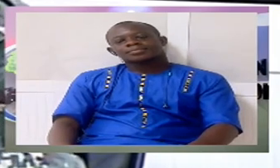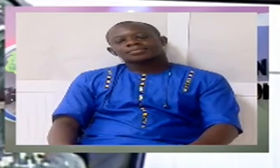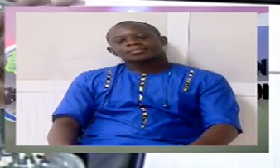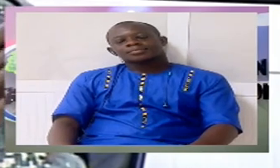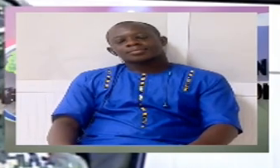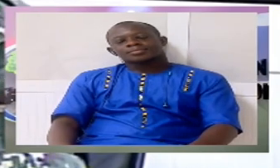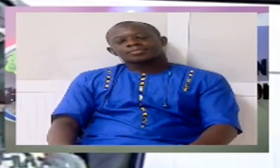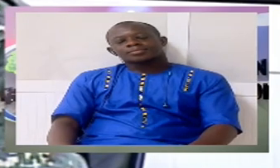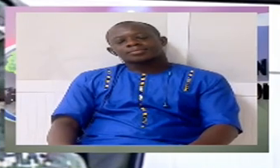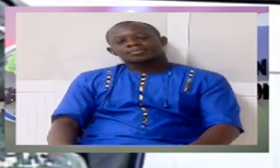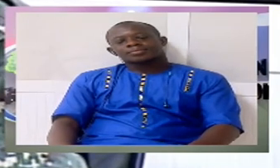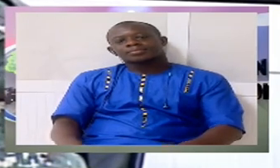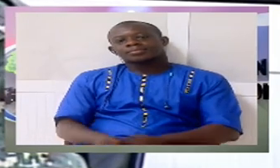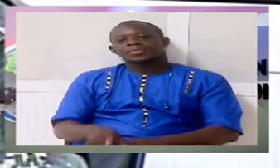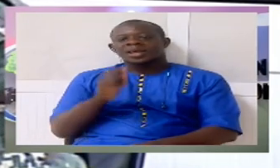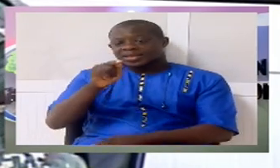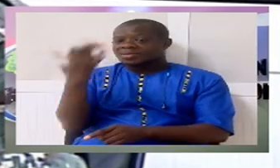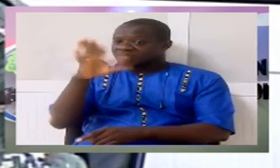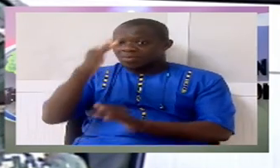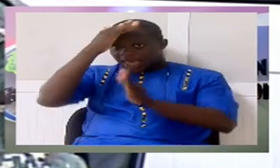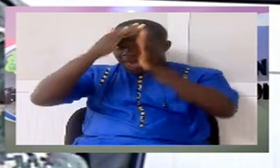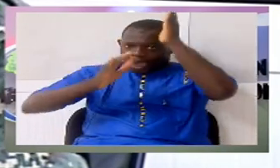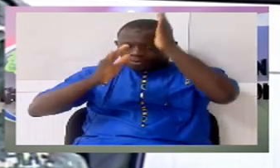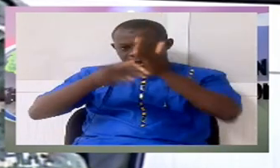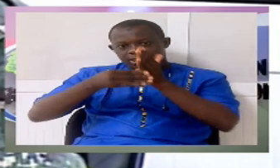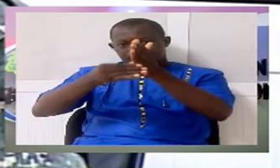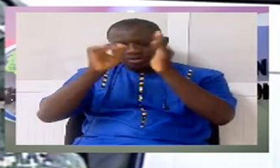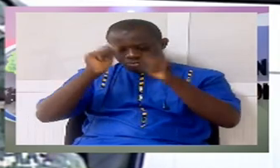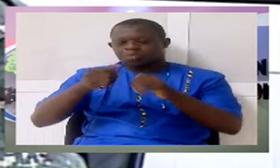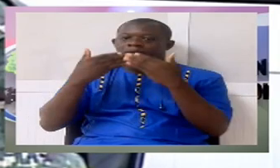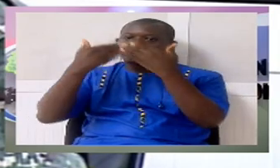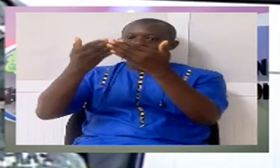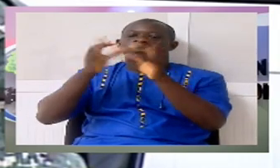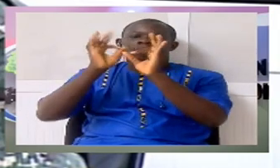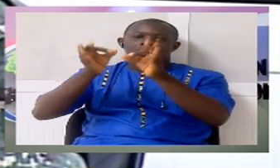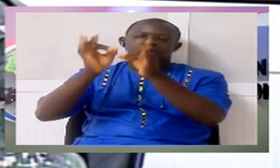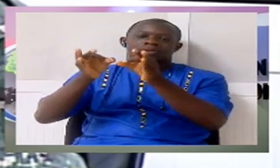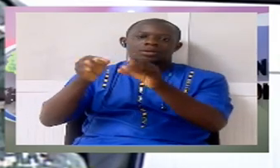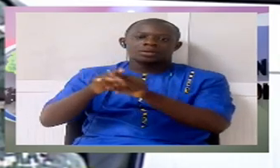bo mom hina ki am ko né nako brief bi won. So that one, maybe he would have been briefed by the army commander.